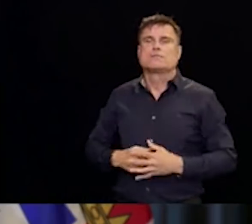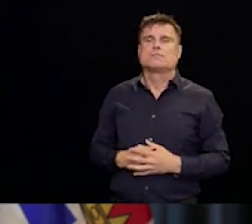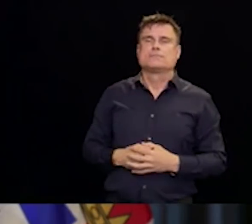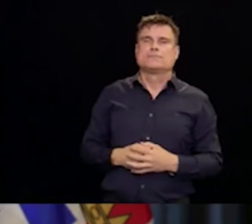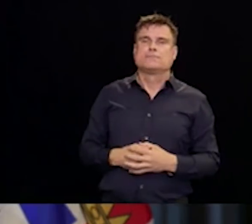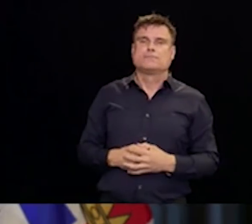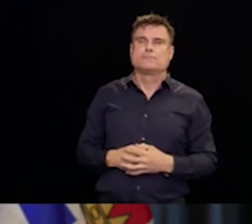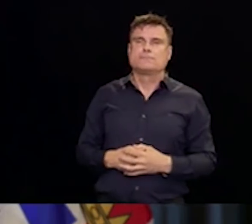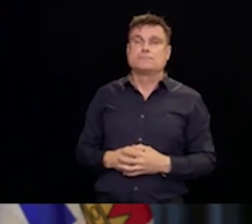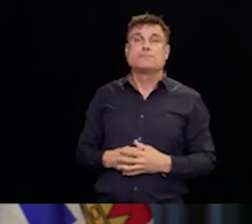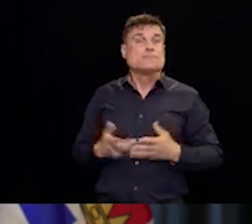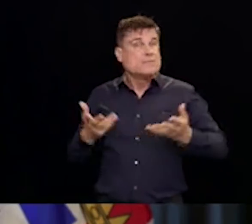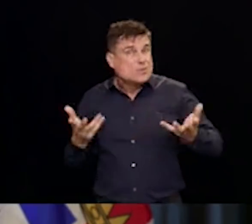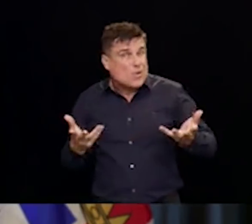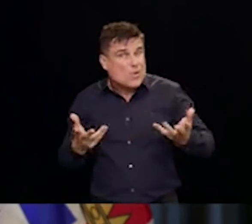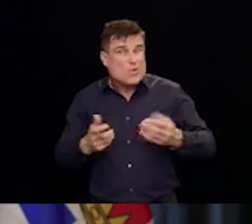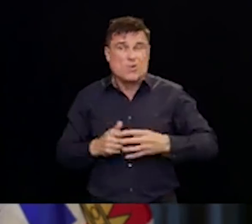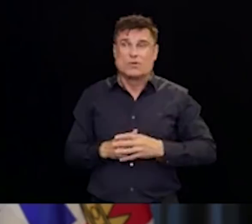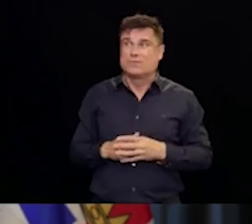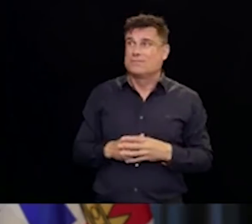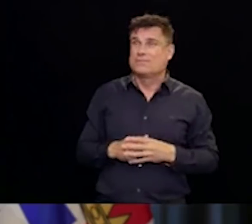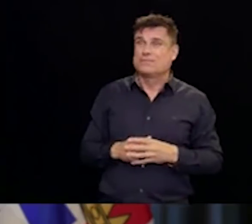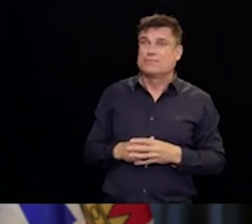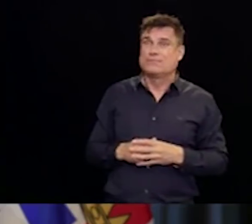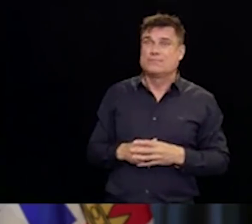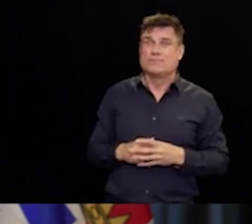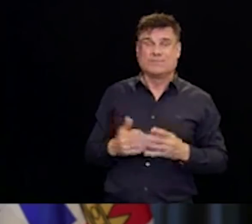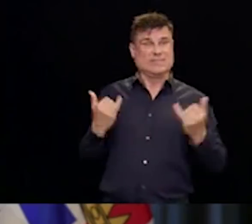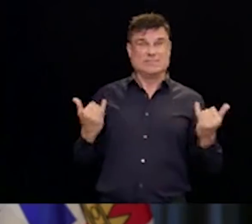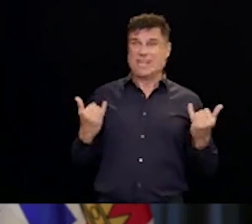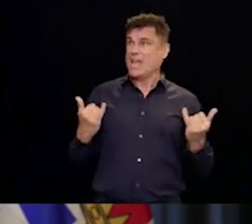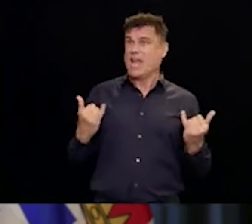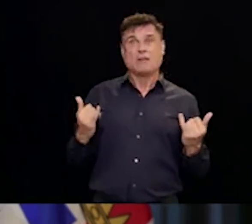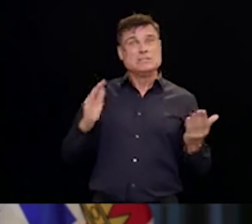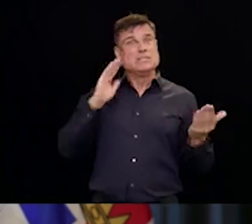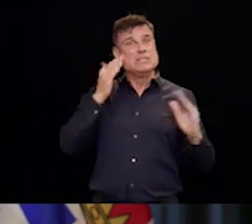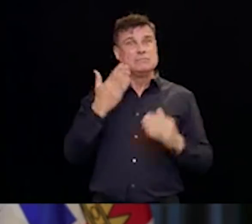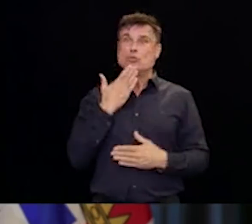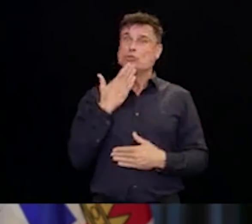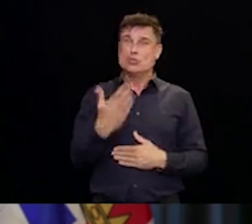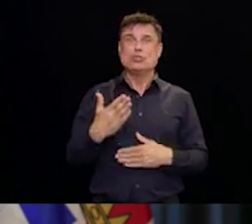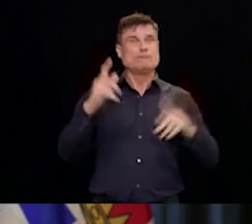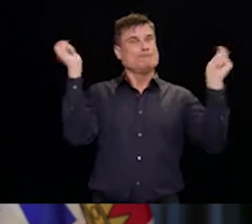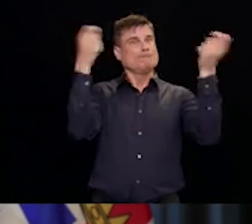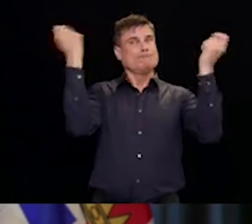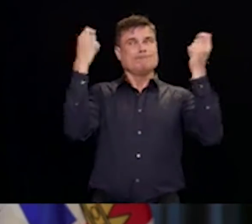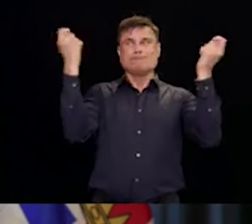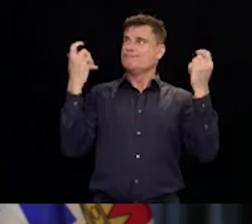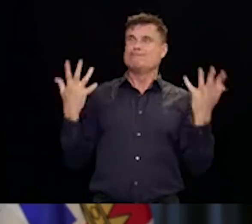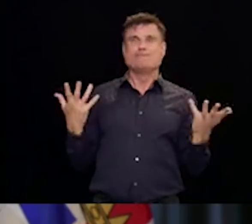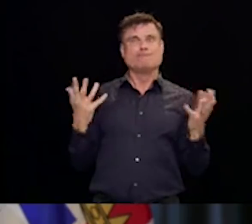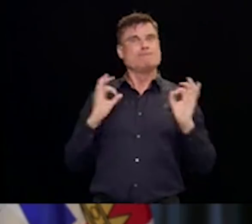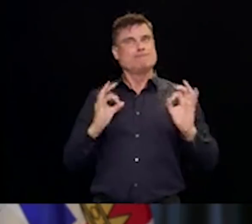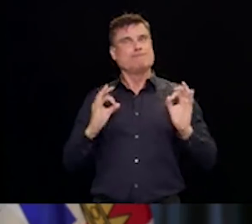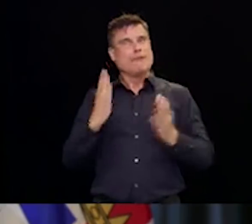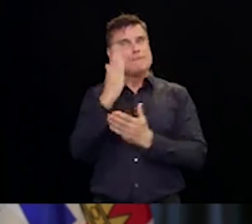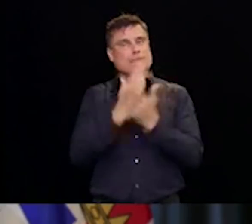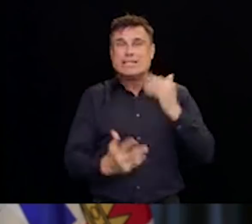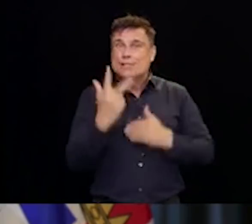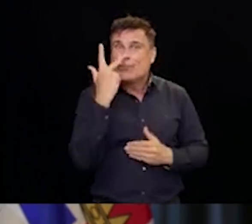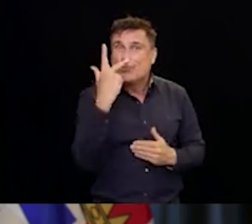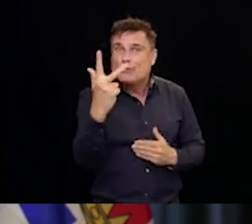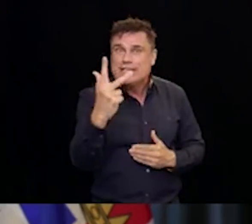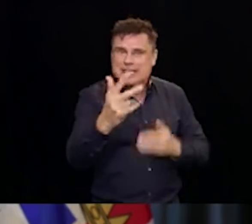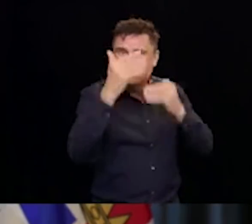British Columbia as we together go into phase 3. But we need to remember we are not leaving COVID-19